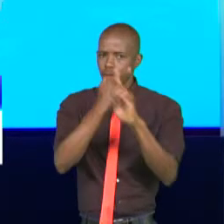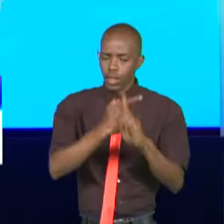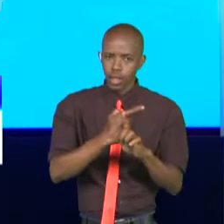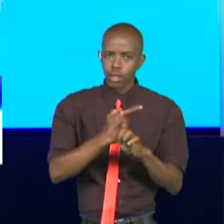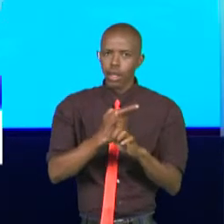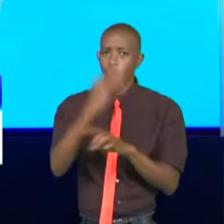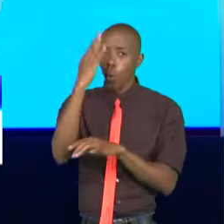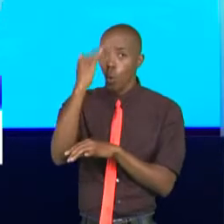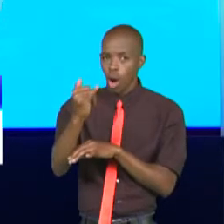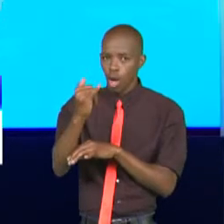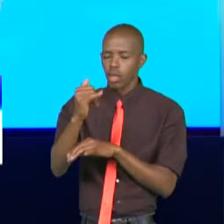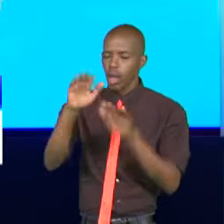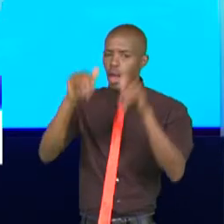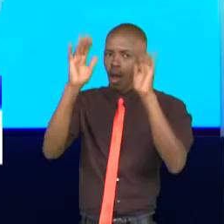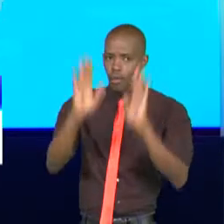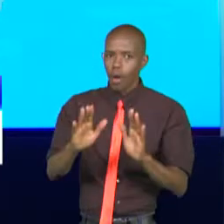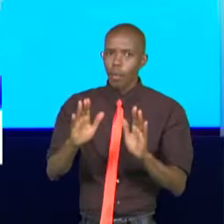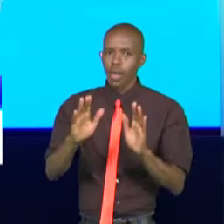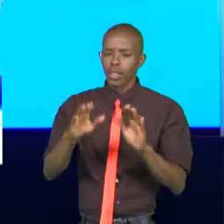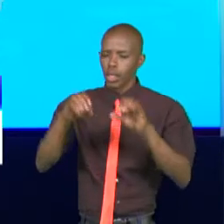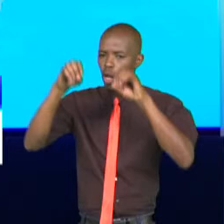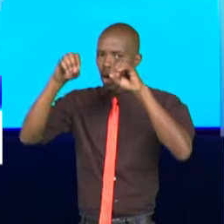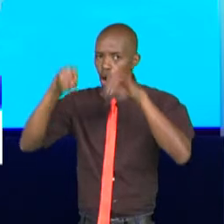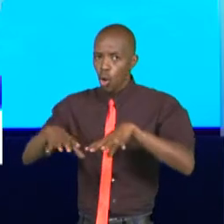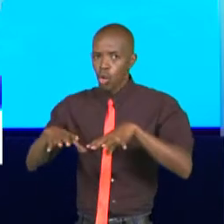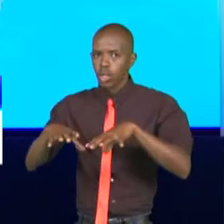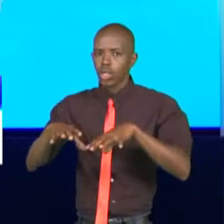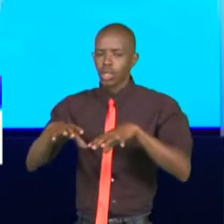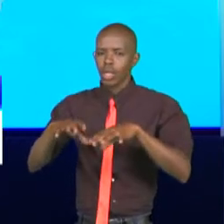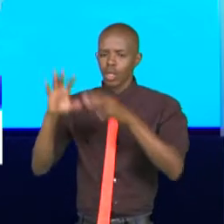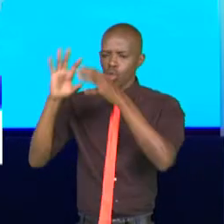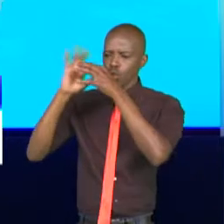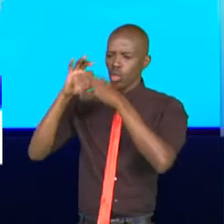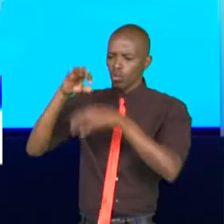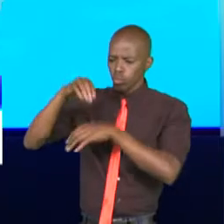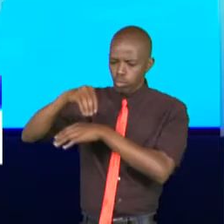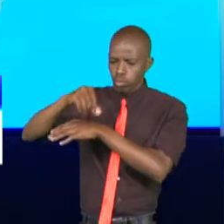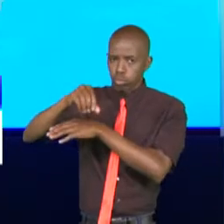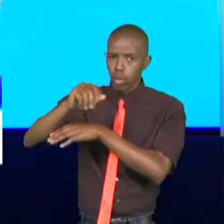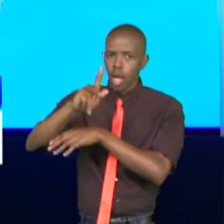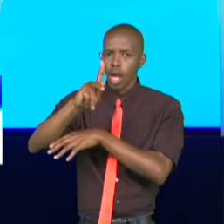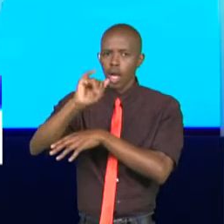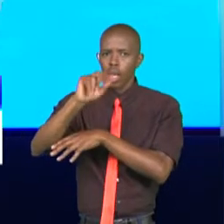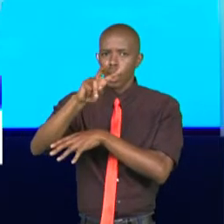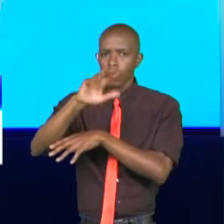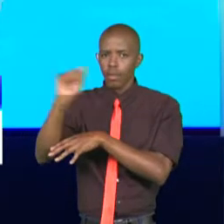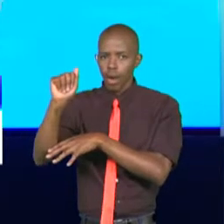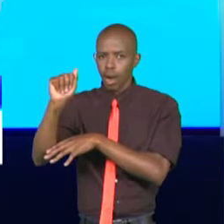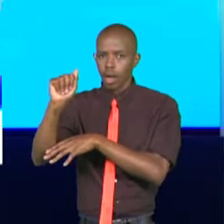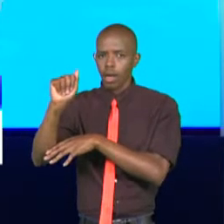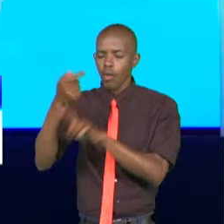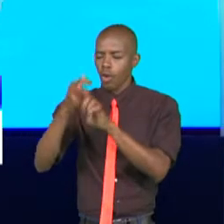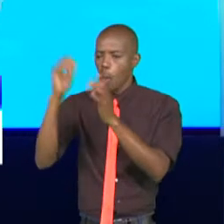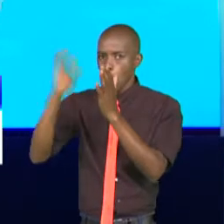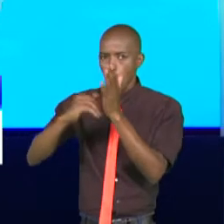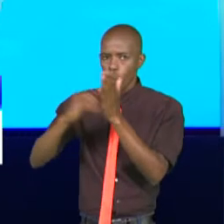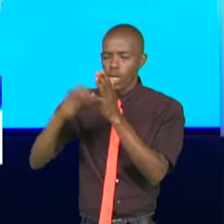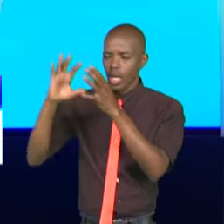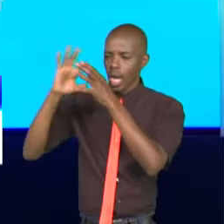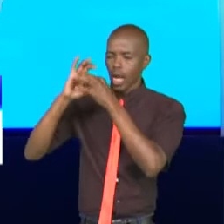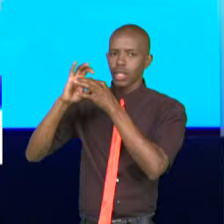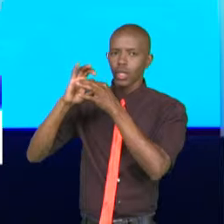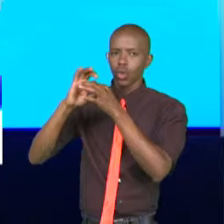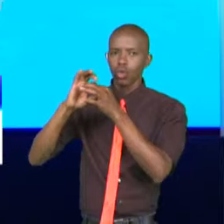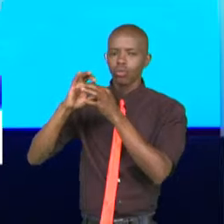the main reasons for which farmers have lost most of their traditional seeds. Farmers in Kiva have formed a cultural center to advocate